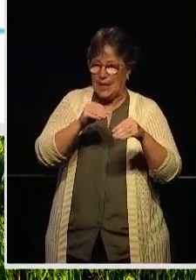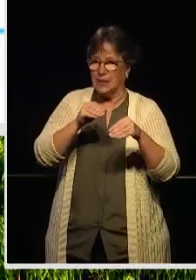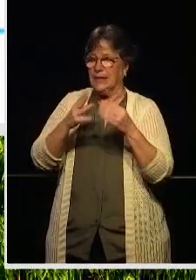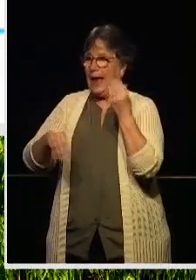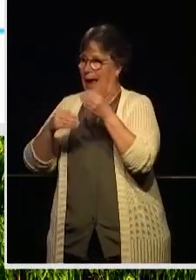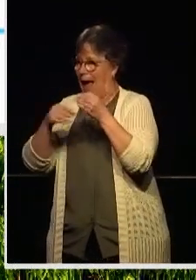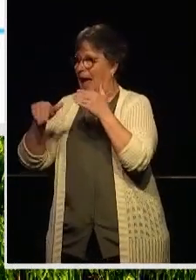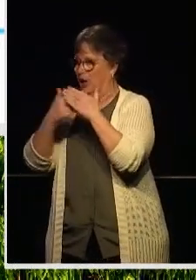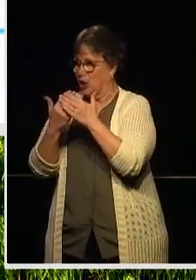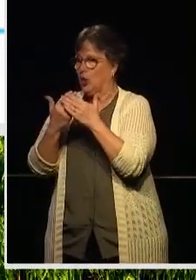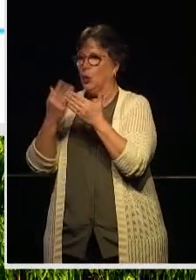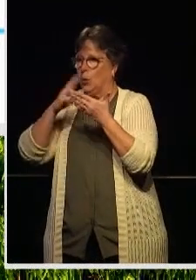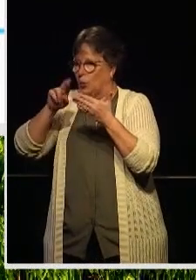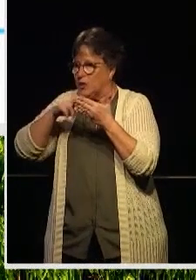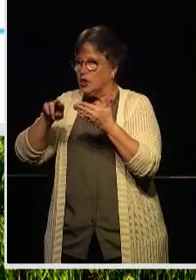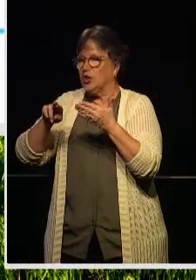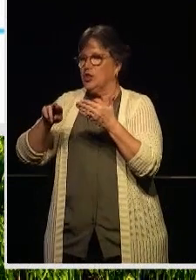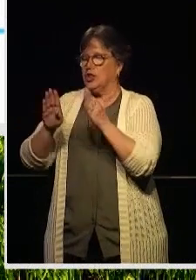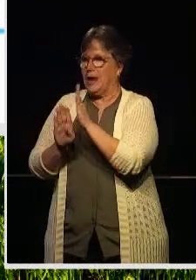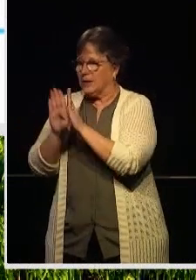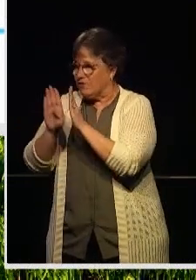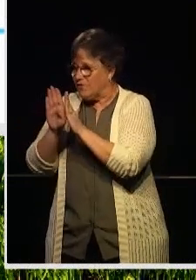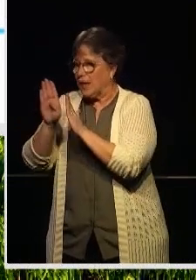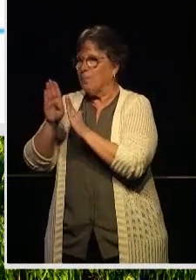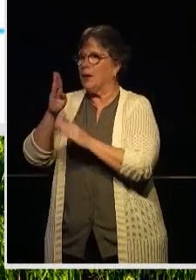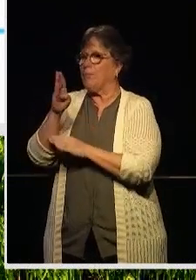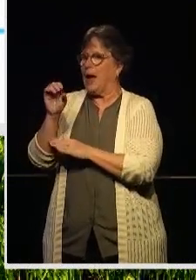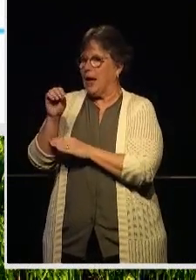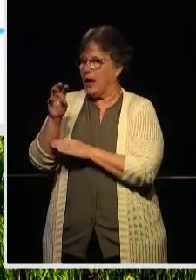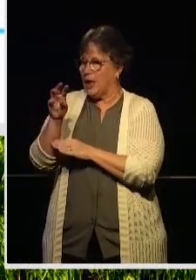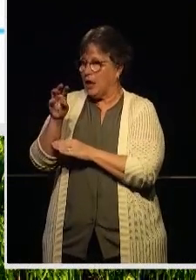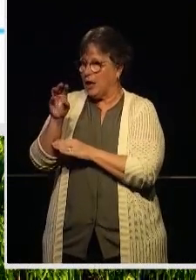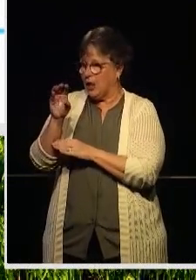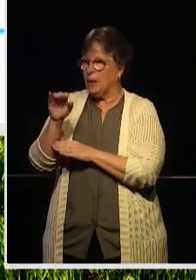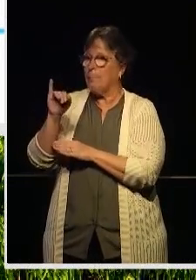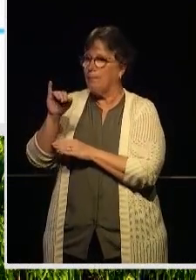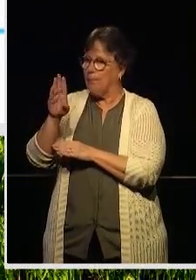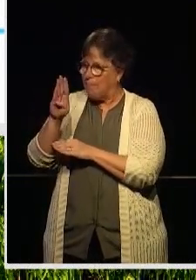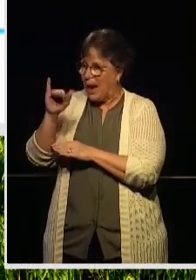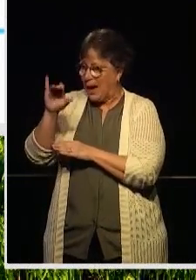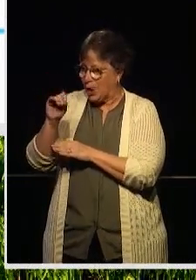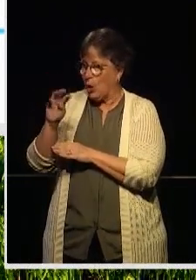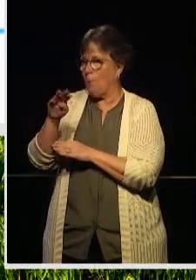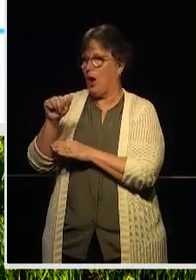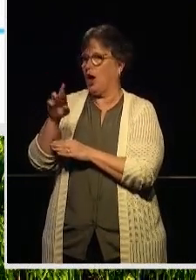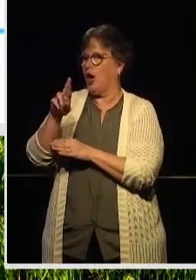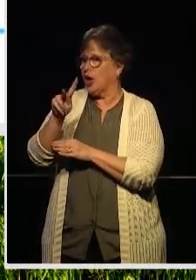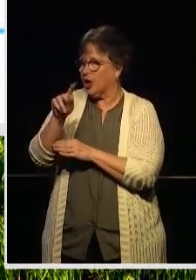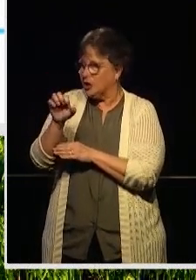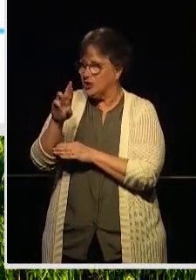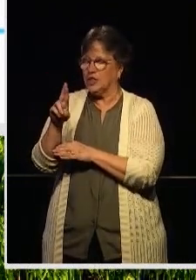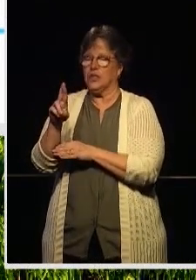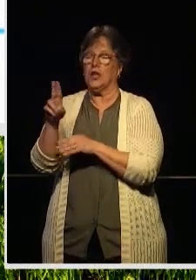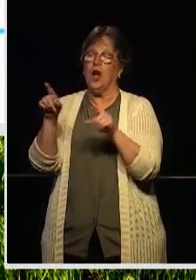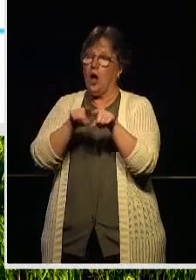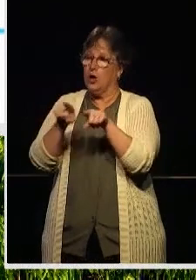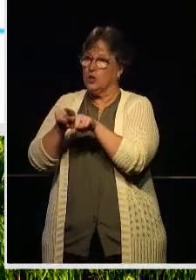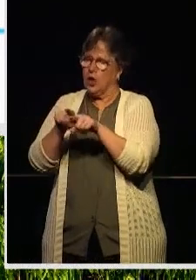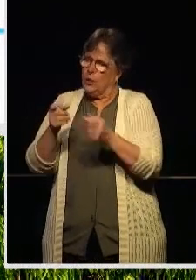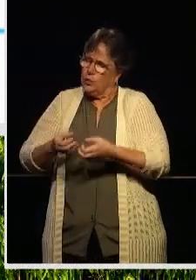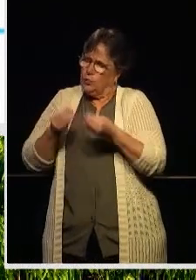biomarkers on the R&D, and set up a facility to manufacture strips and devices, not only to